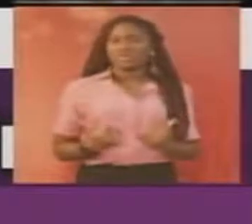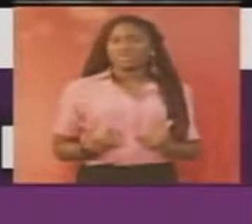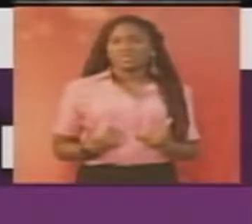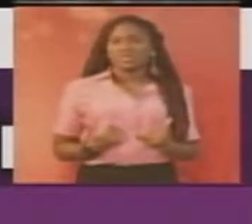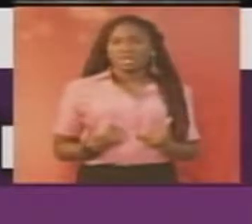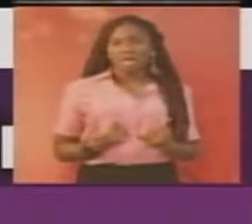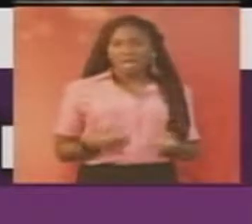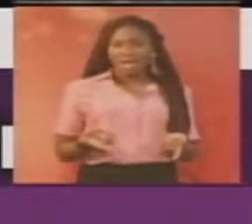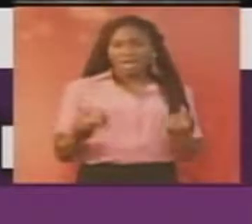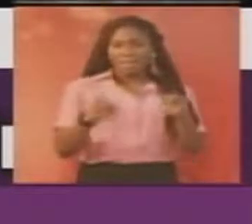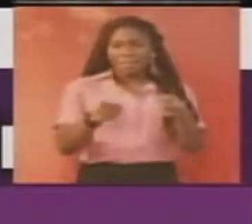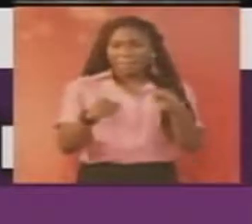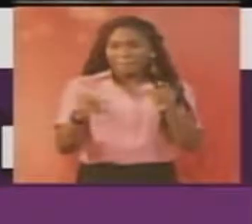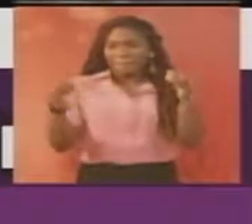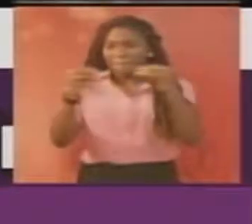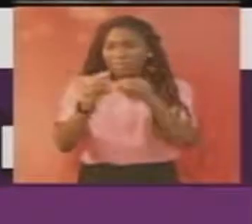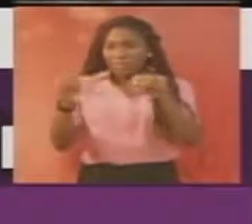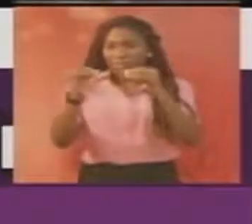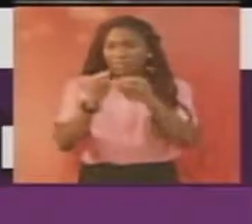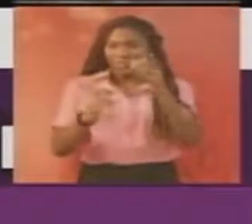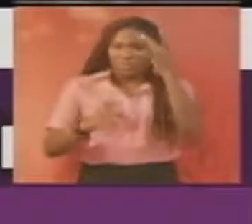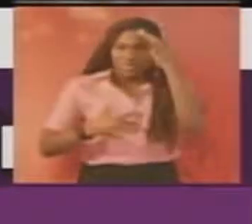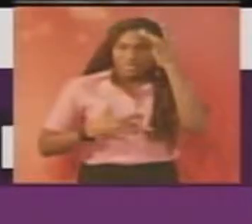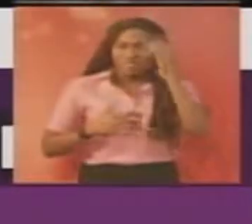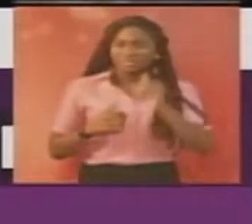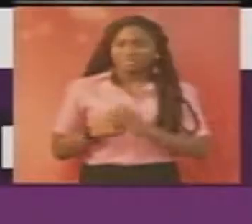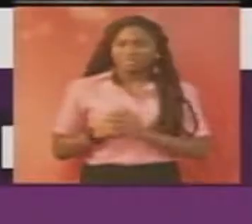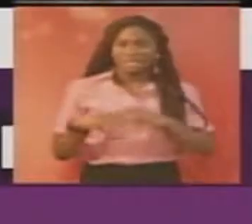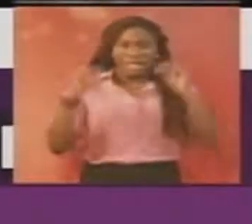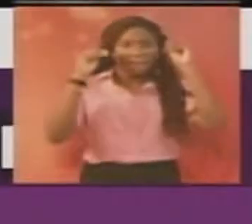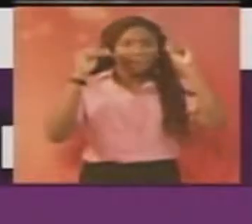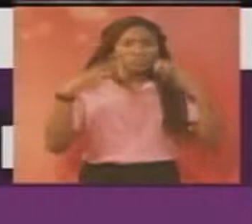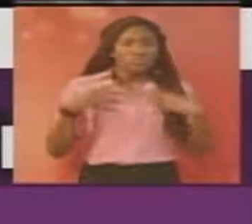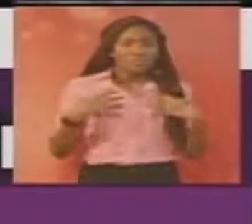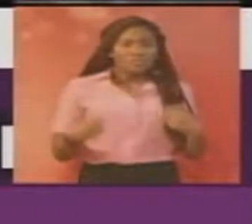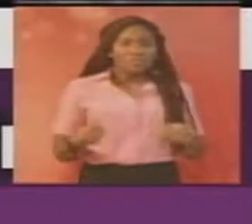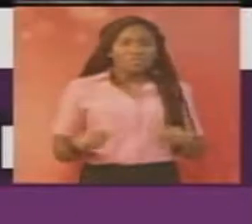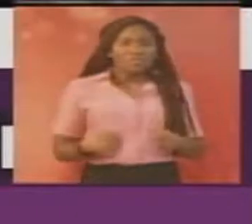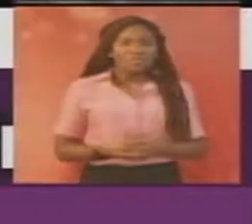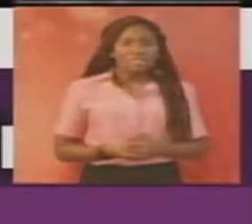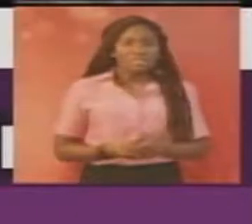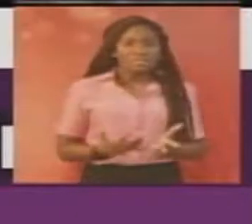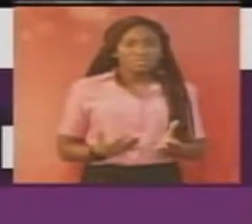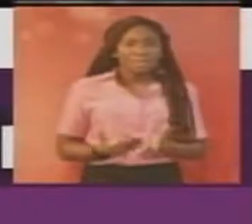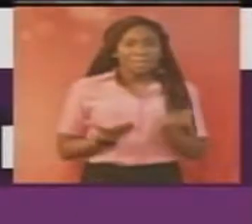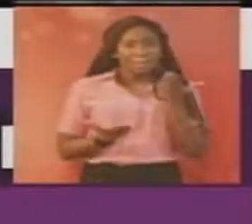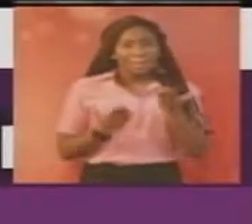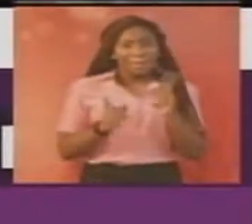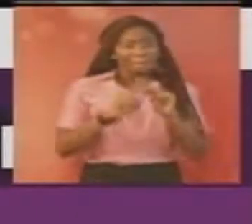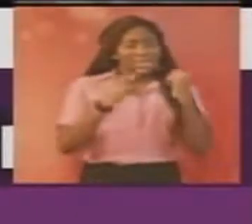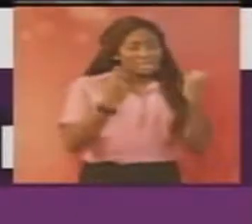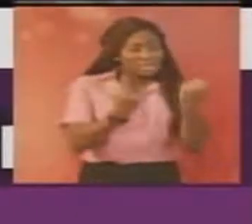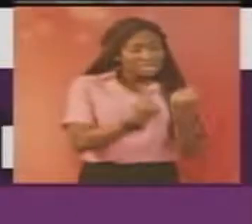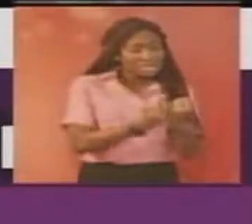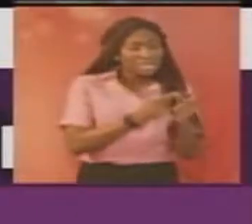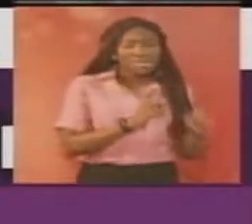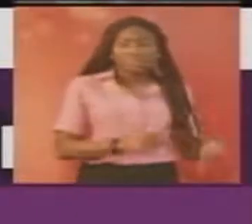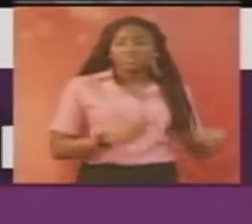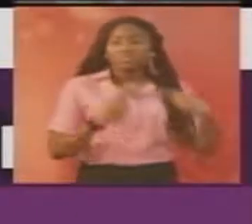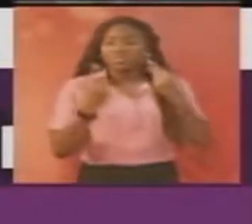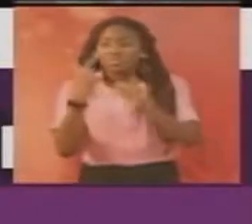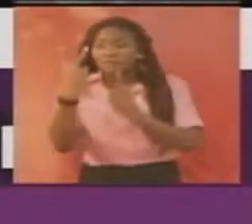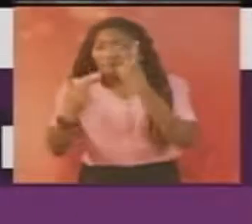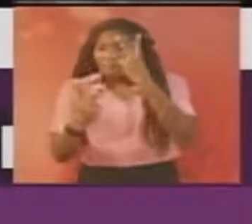surfaced coming from there, has the Ministry of Health actually took a team to the prisons to make sure that all